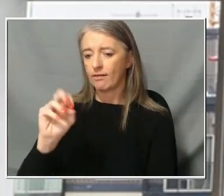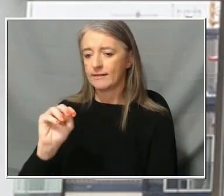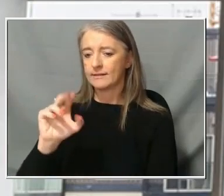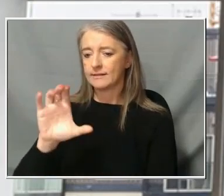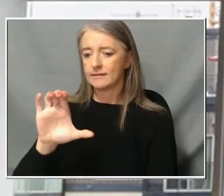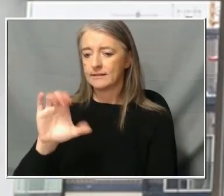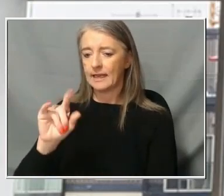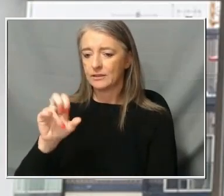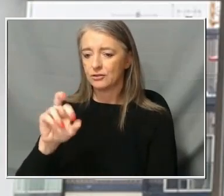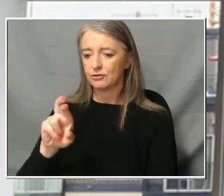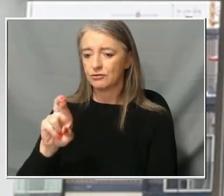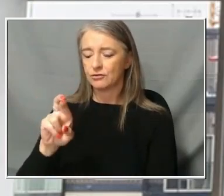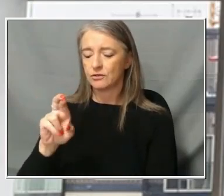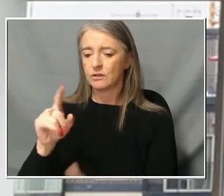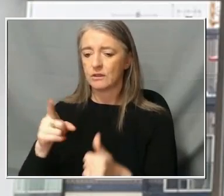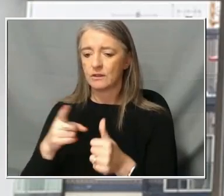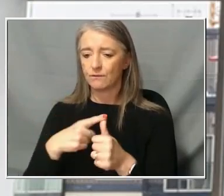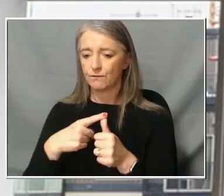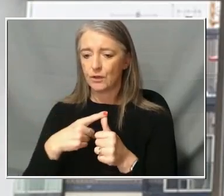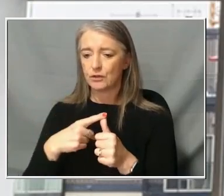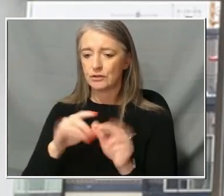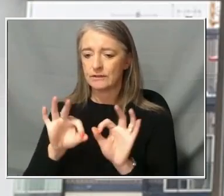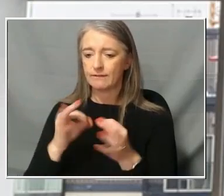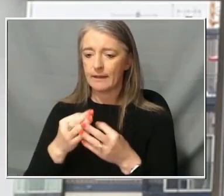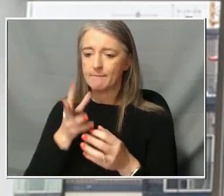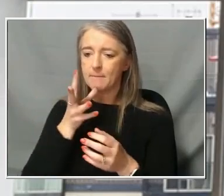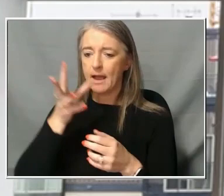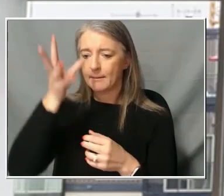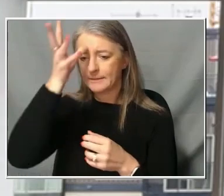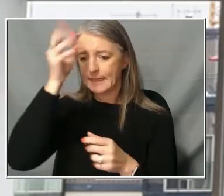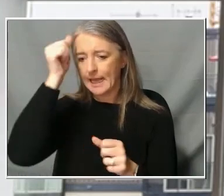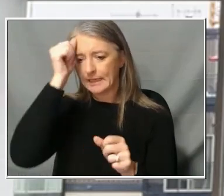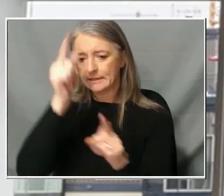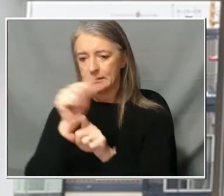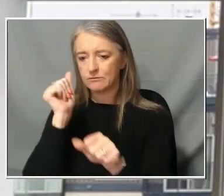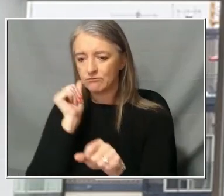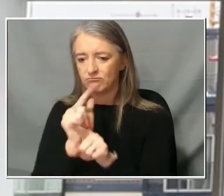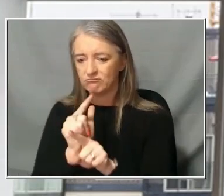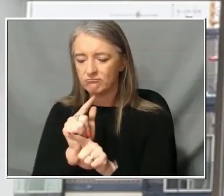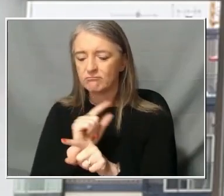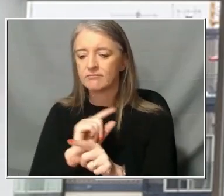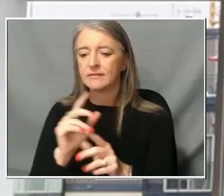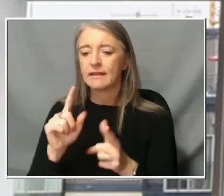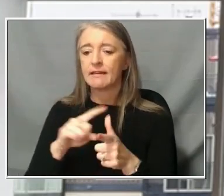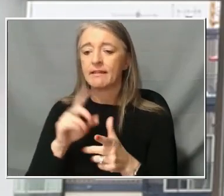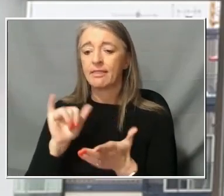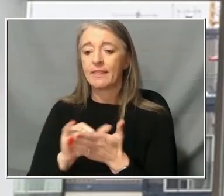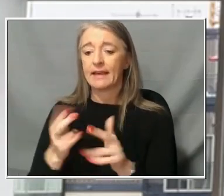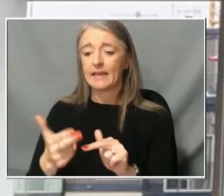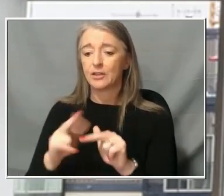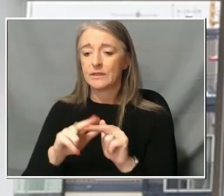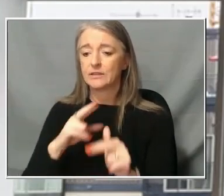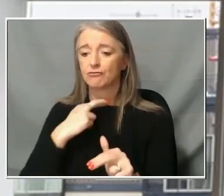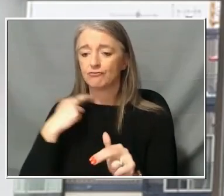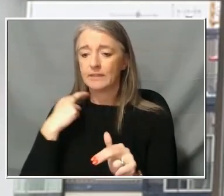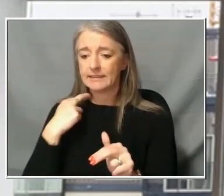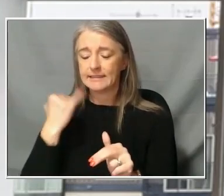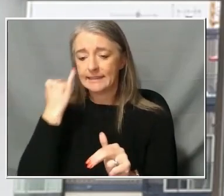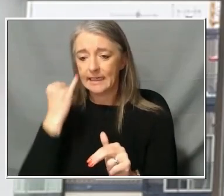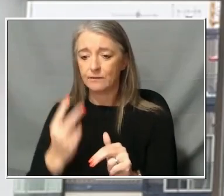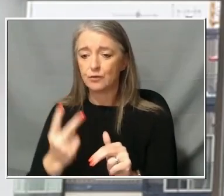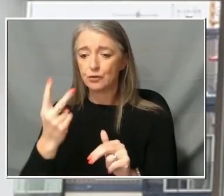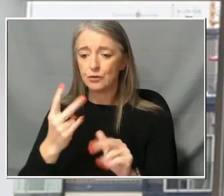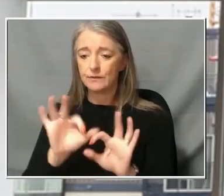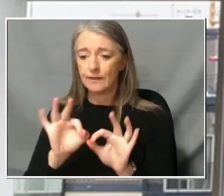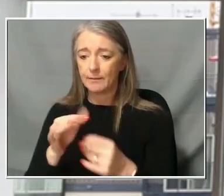But once you have one first-degree relative, like your mom, dad, or brother or sister, then it increases your risk. If you have two first-degree